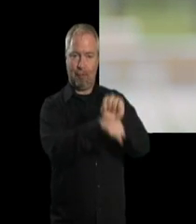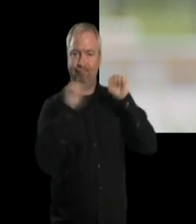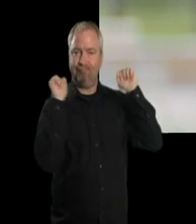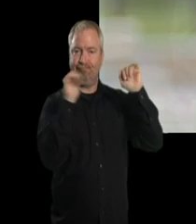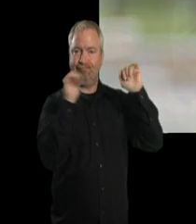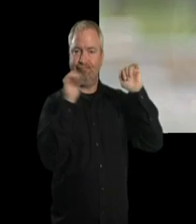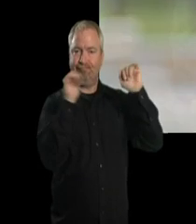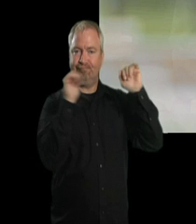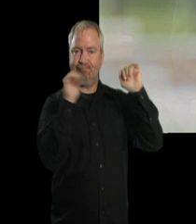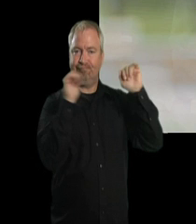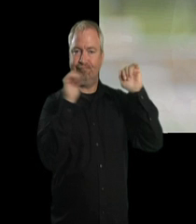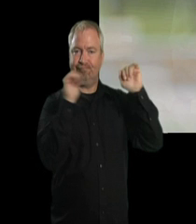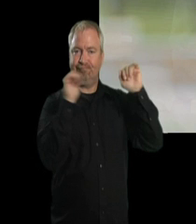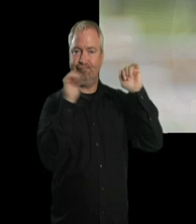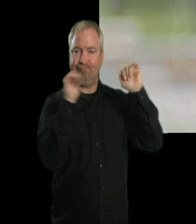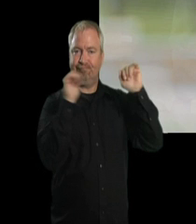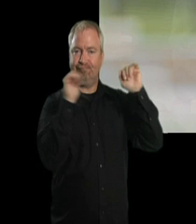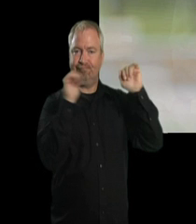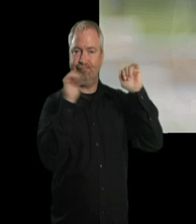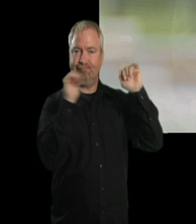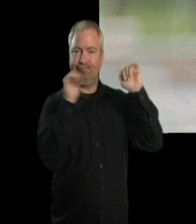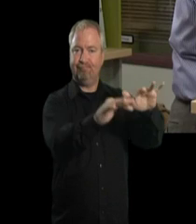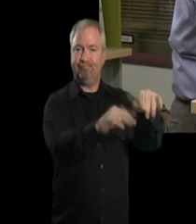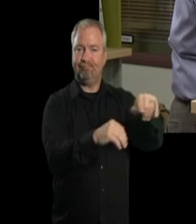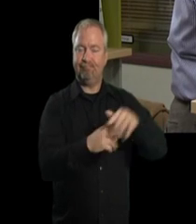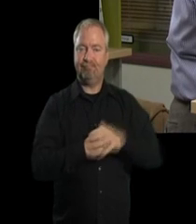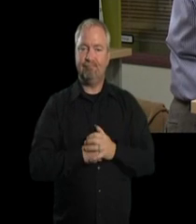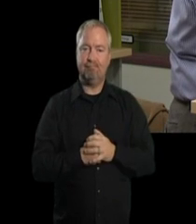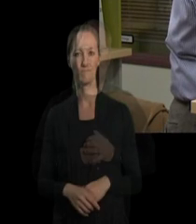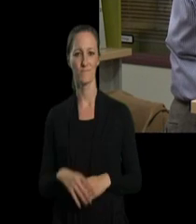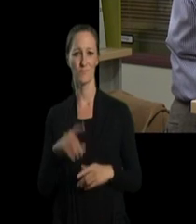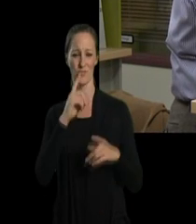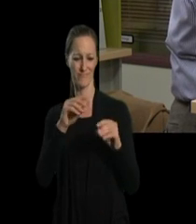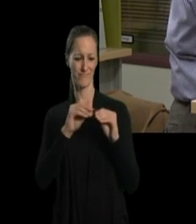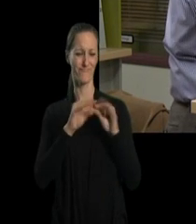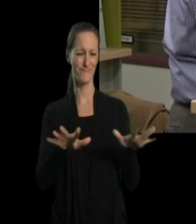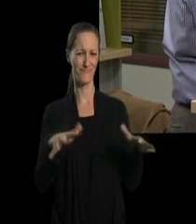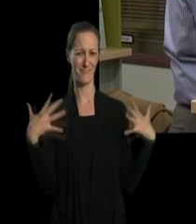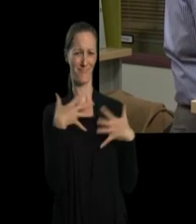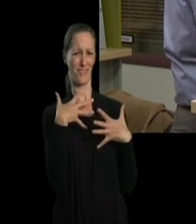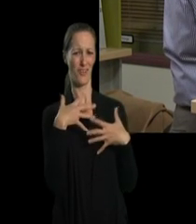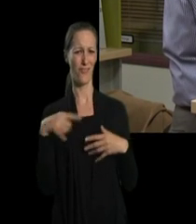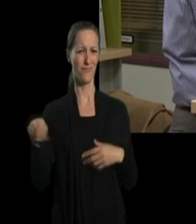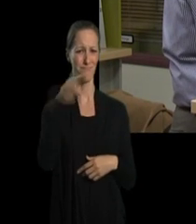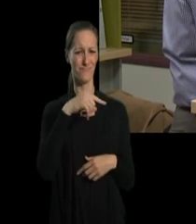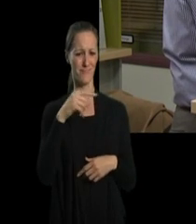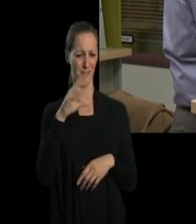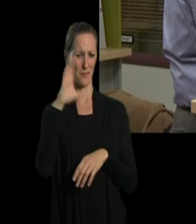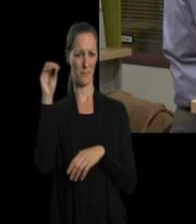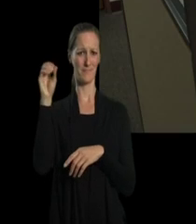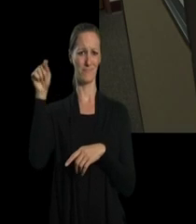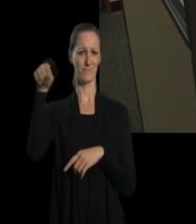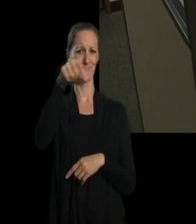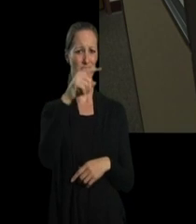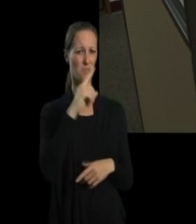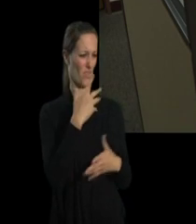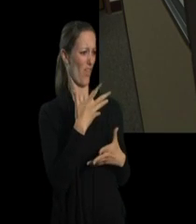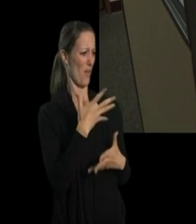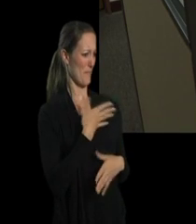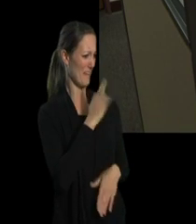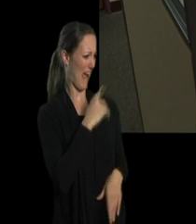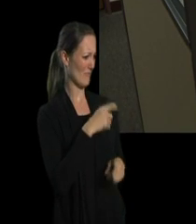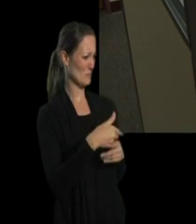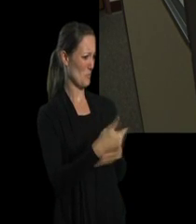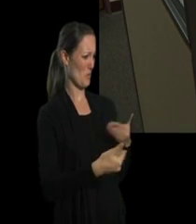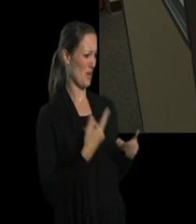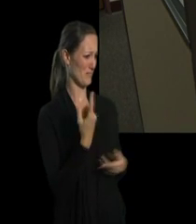jobs are. People in cubicles work at computers. There was widespread fear, and employers were going, "Oh my God, now I'm just going to have to hire somebody